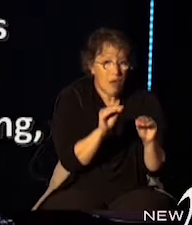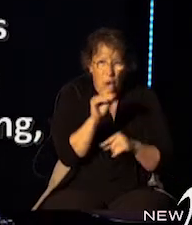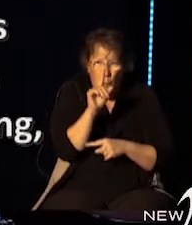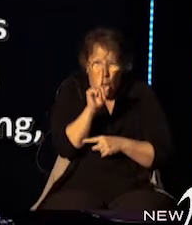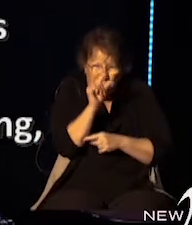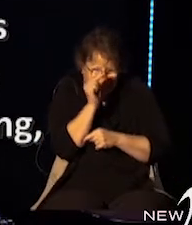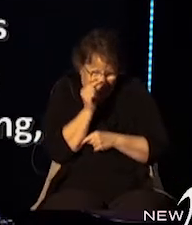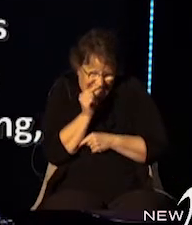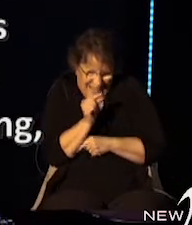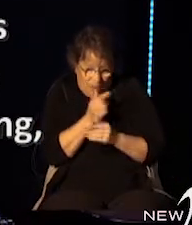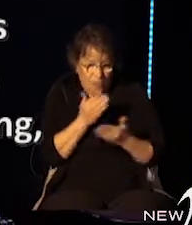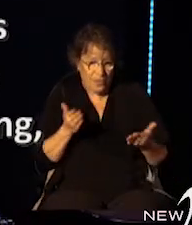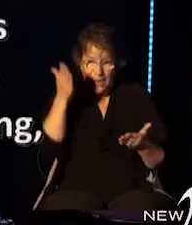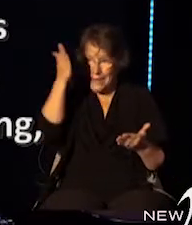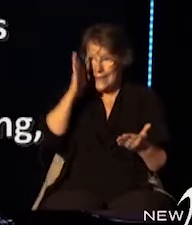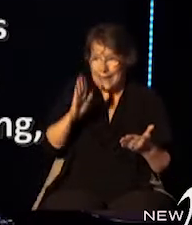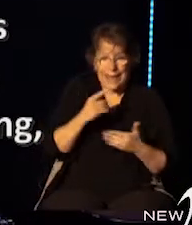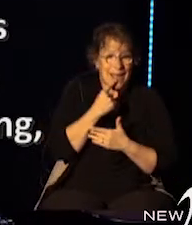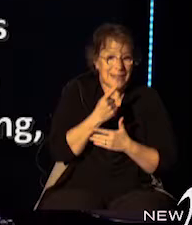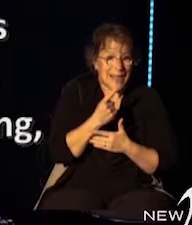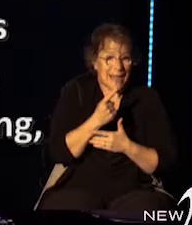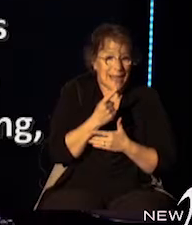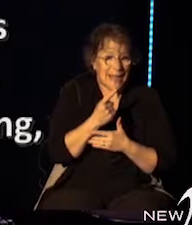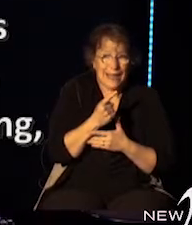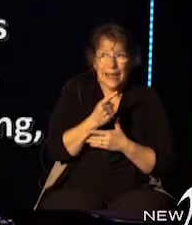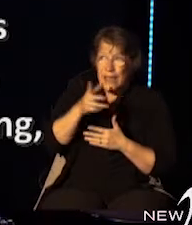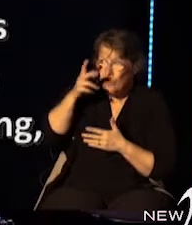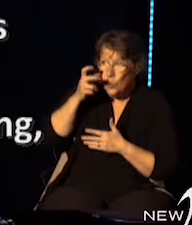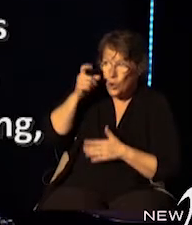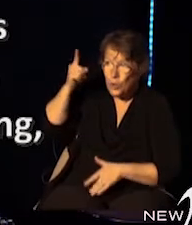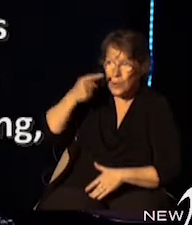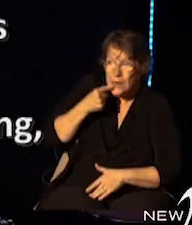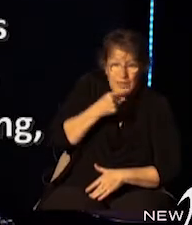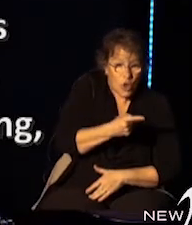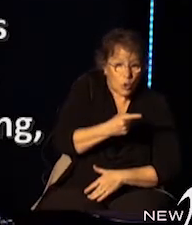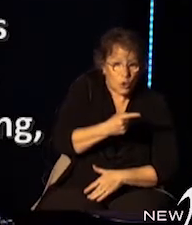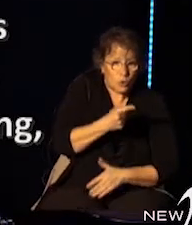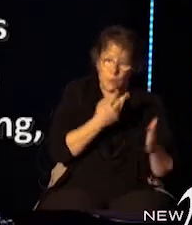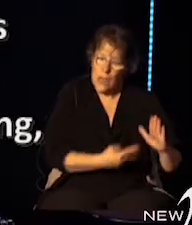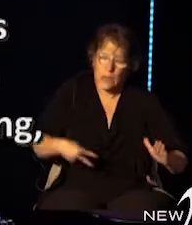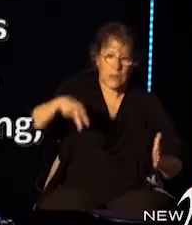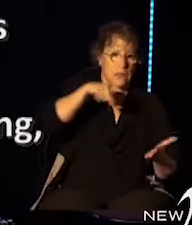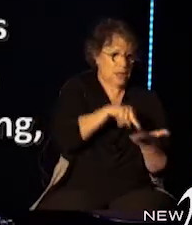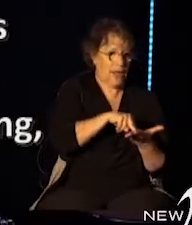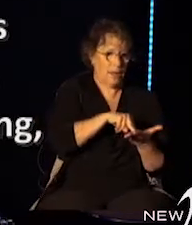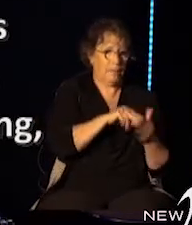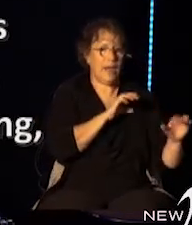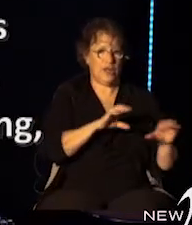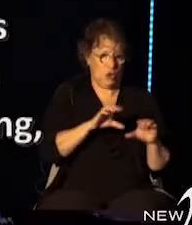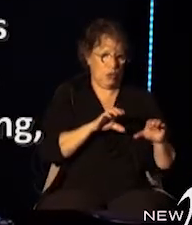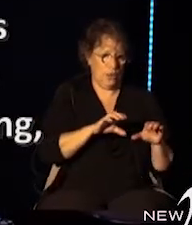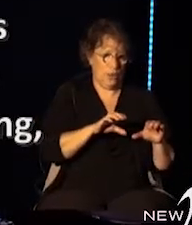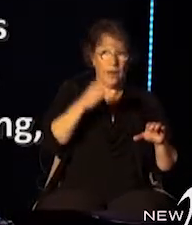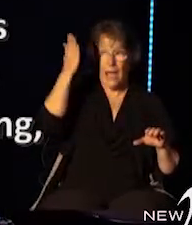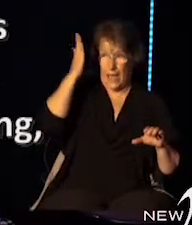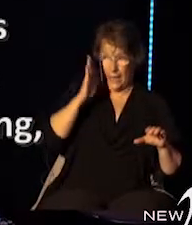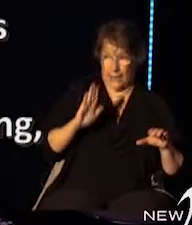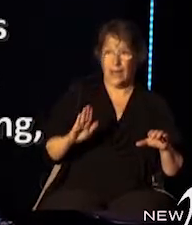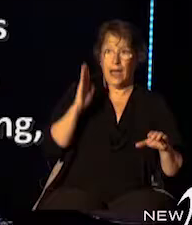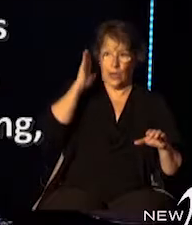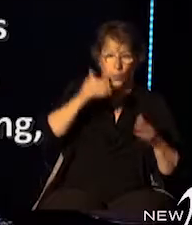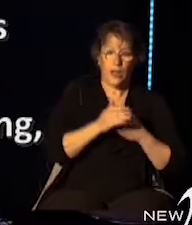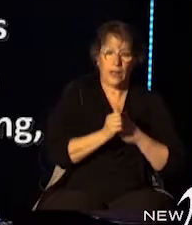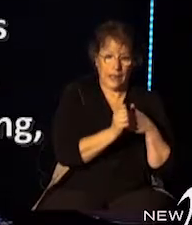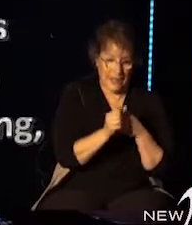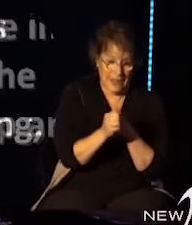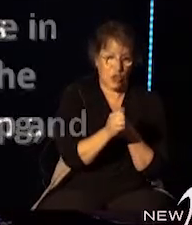that God said, get up and do it, and God will get you in motion in the direction of his promise. On